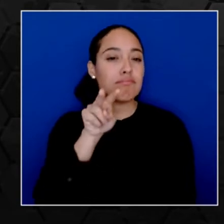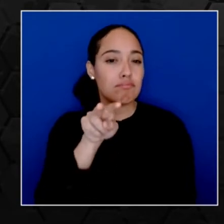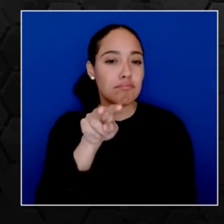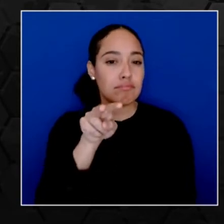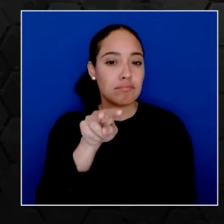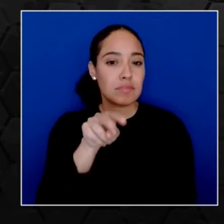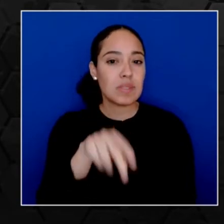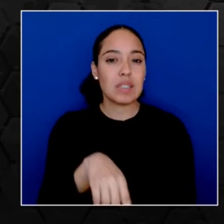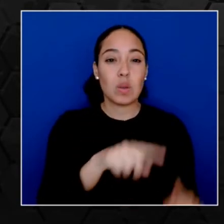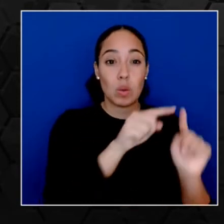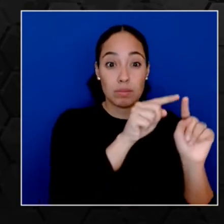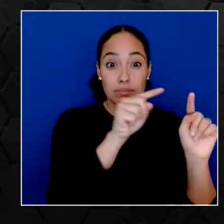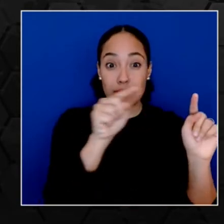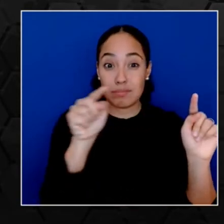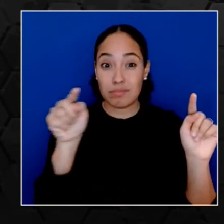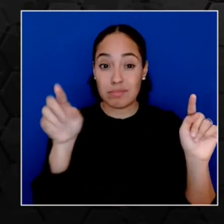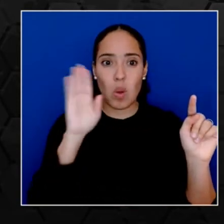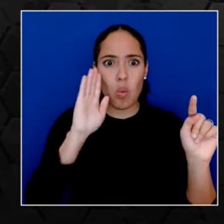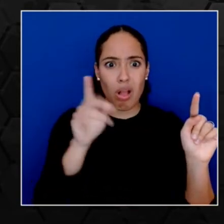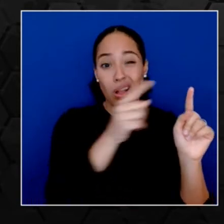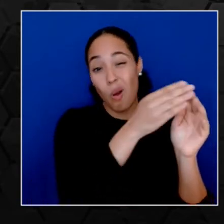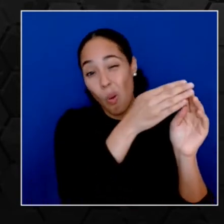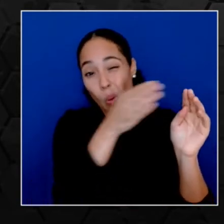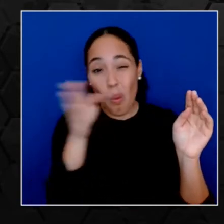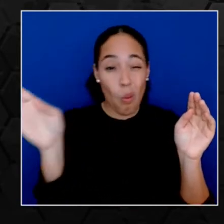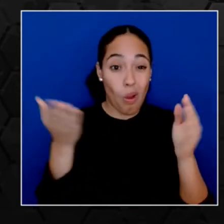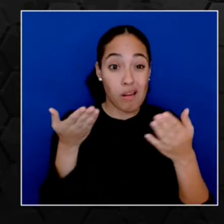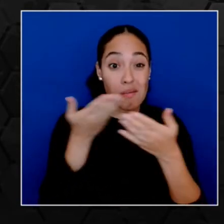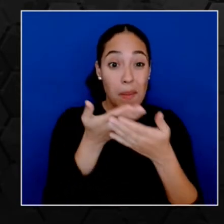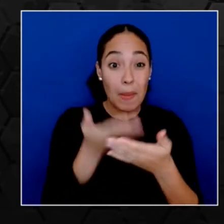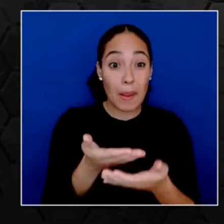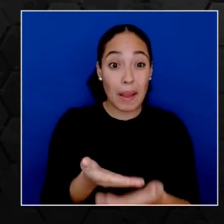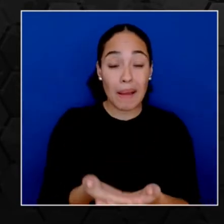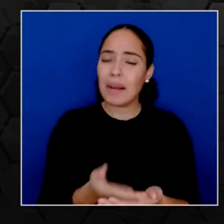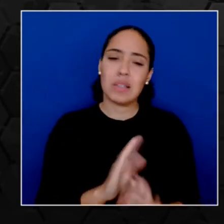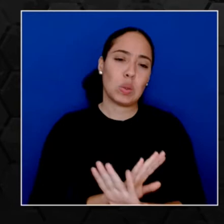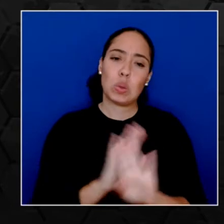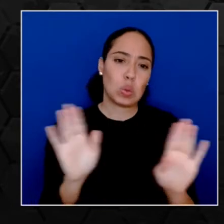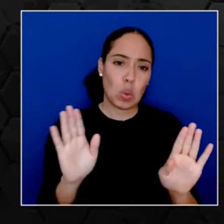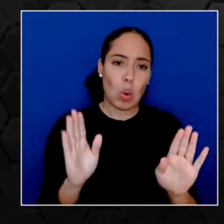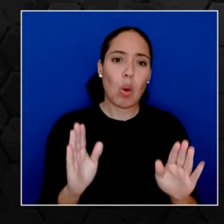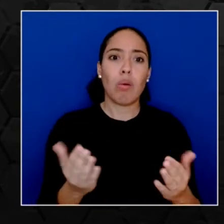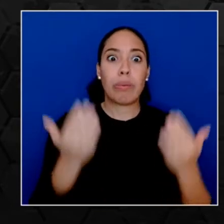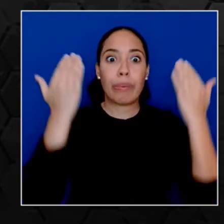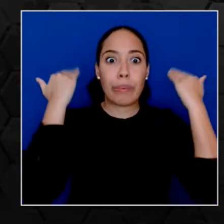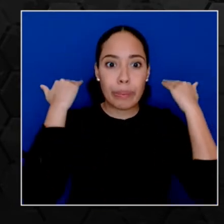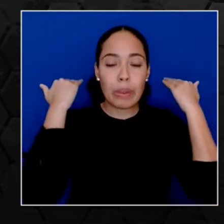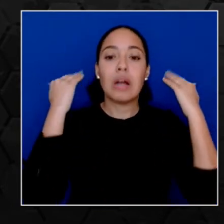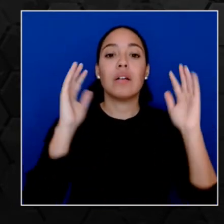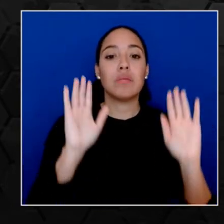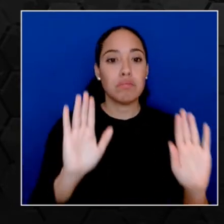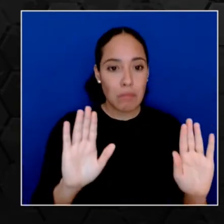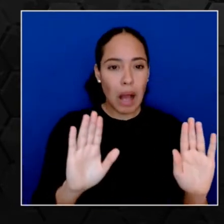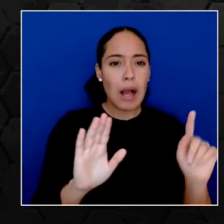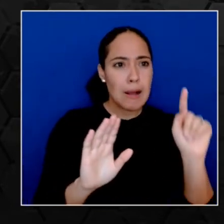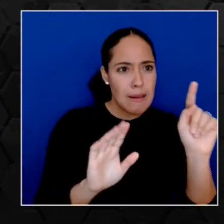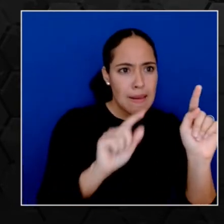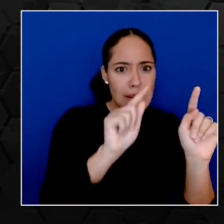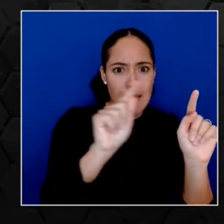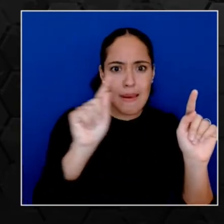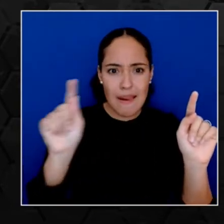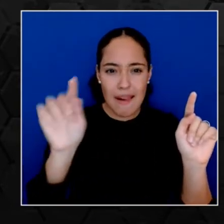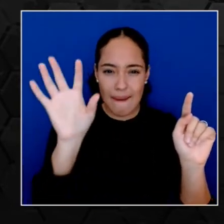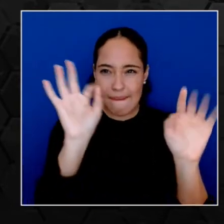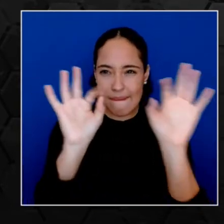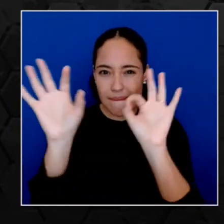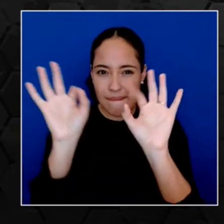user, but we want to filter out like us, like some person may give like 5 out of 10 ratings, some person may give 9 out of 10 ratings. So we don't